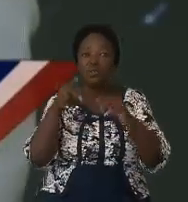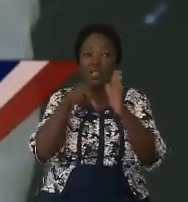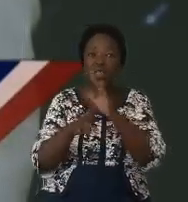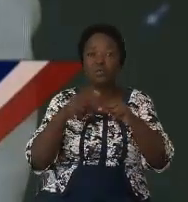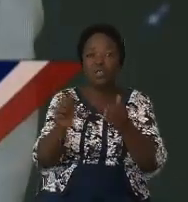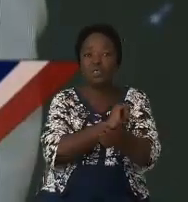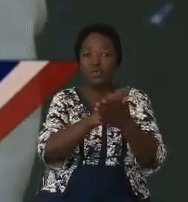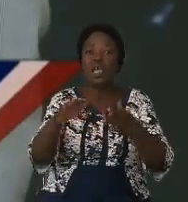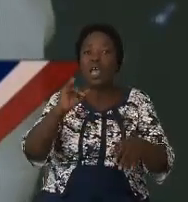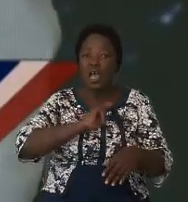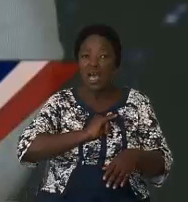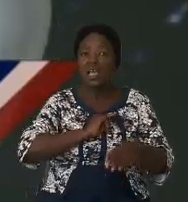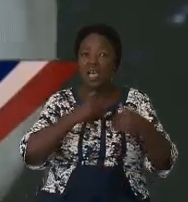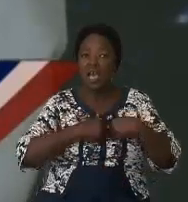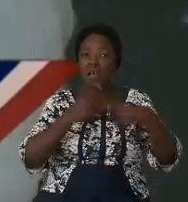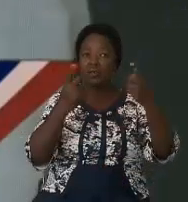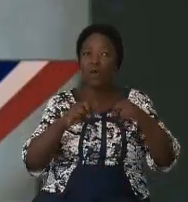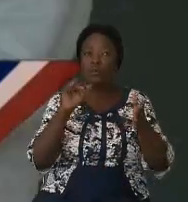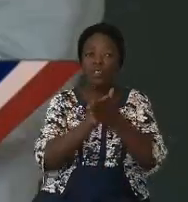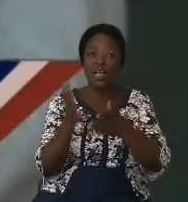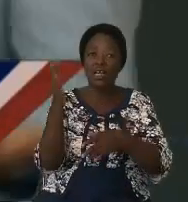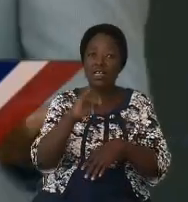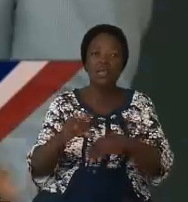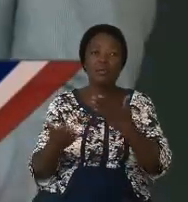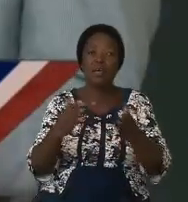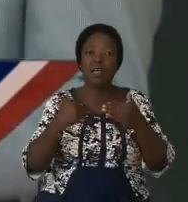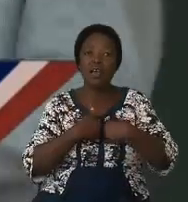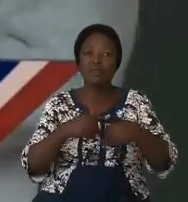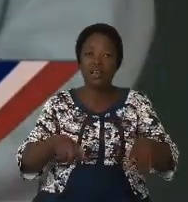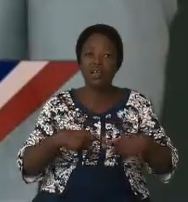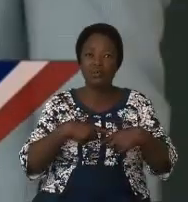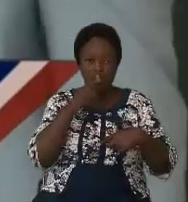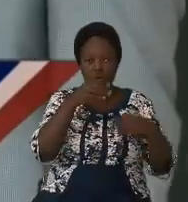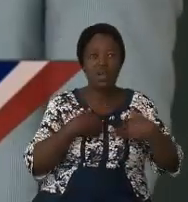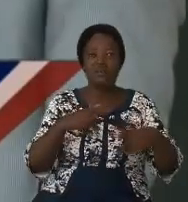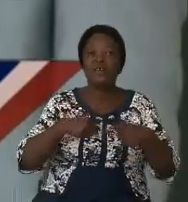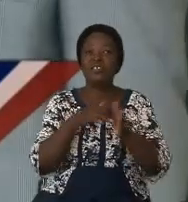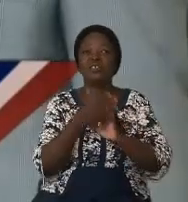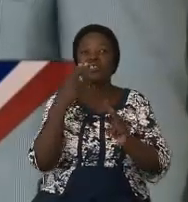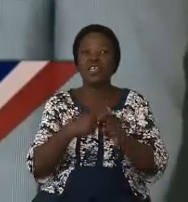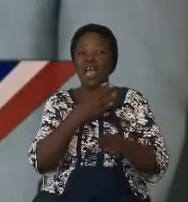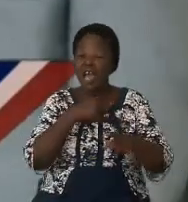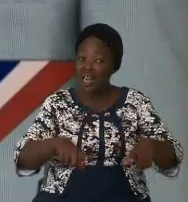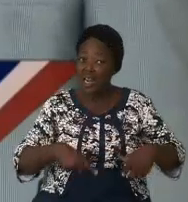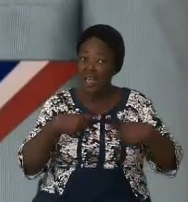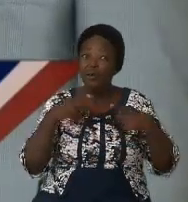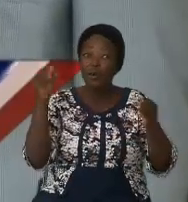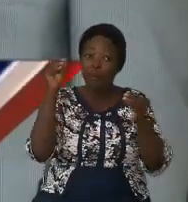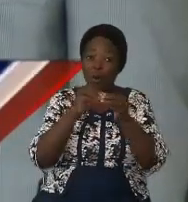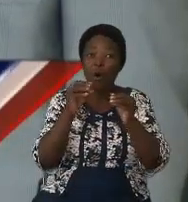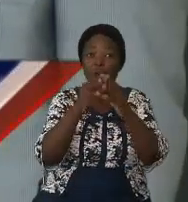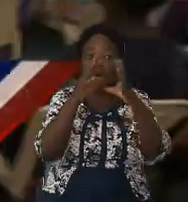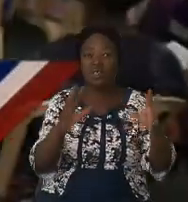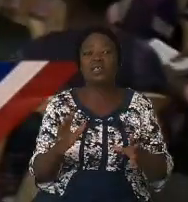to steal and to kill and to destroy. I am come that they might have life. You